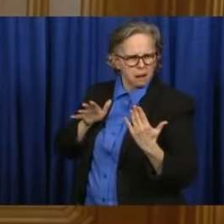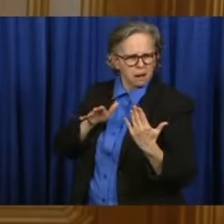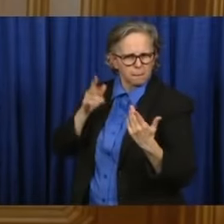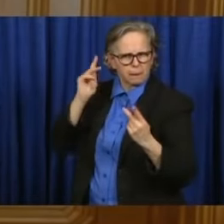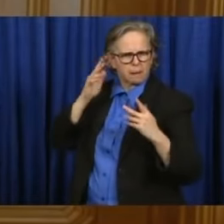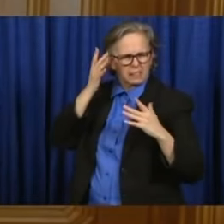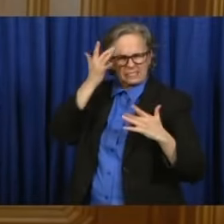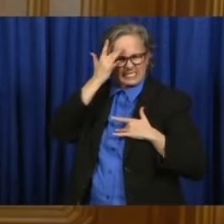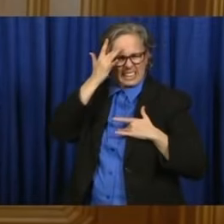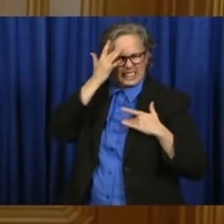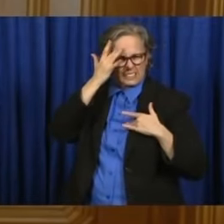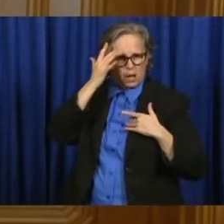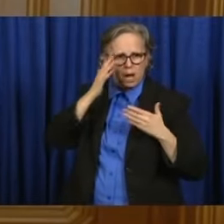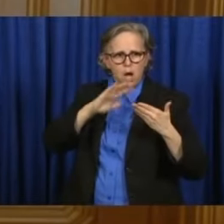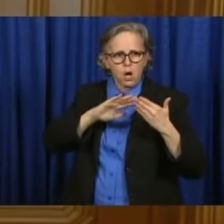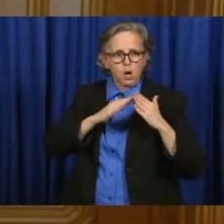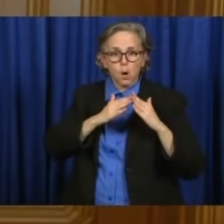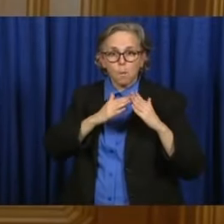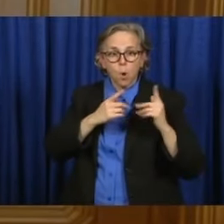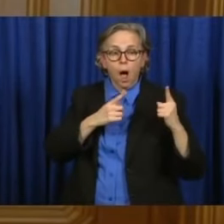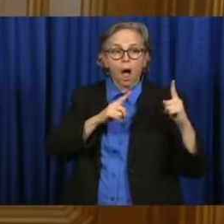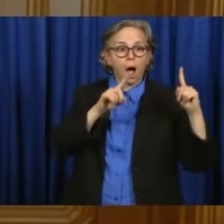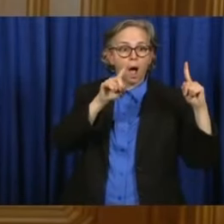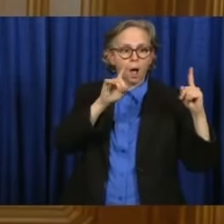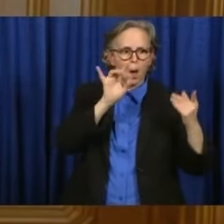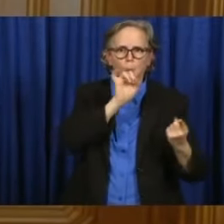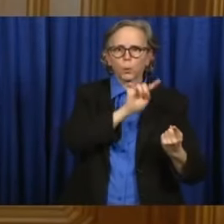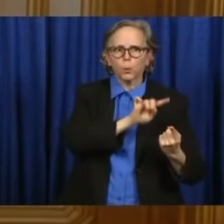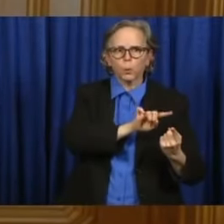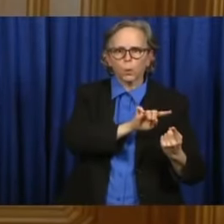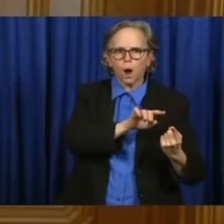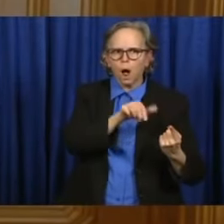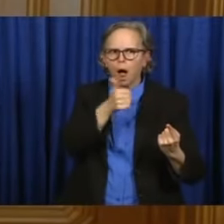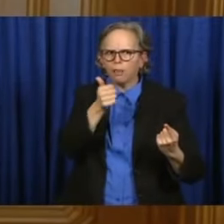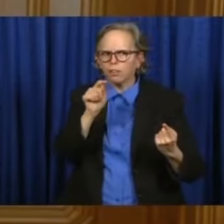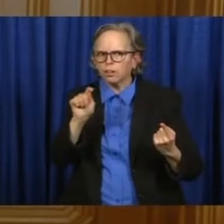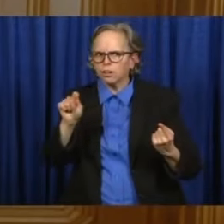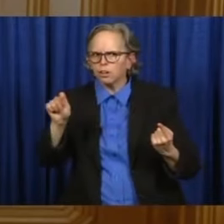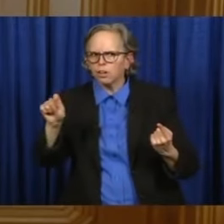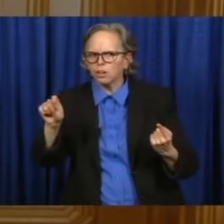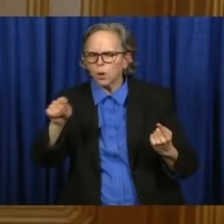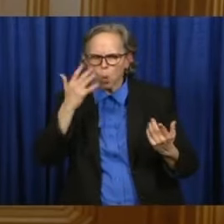kept it down, that did these tough things, not only saved a lot of